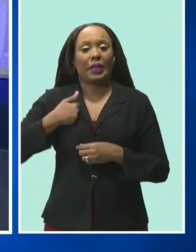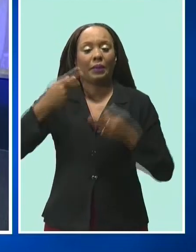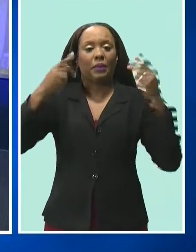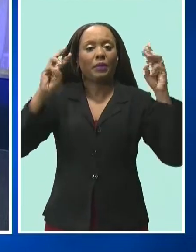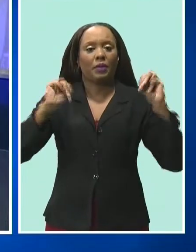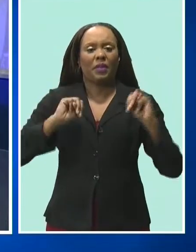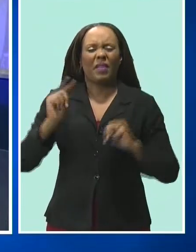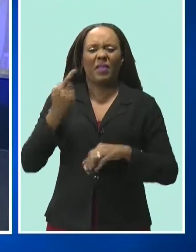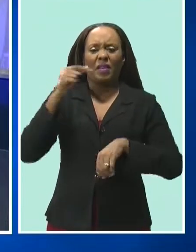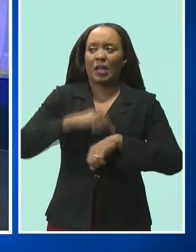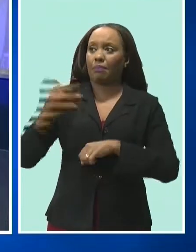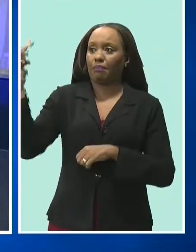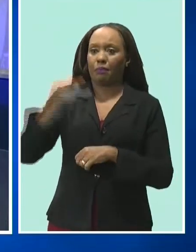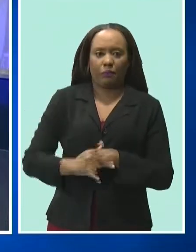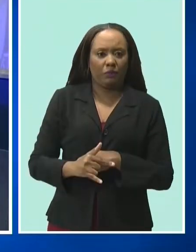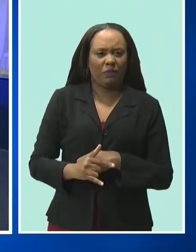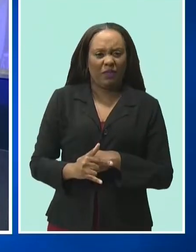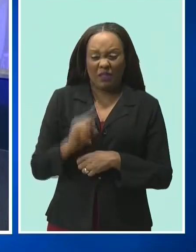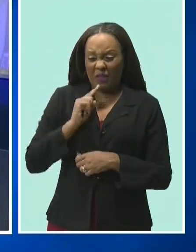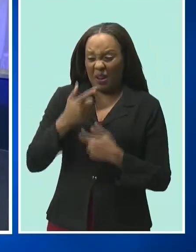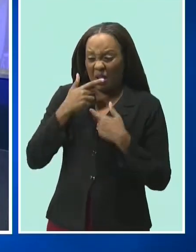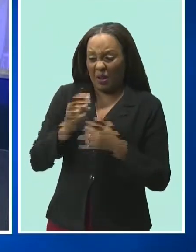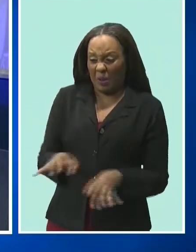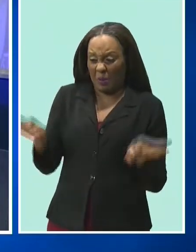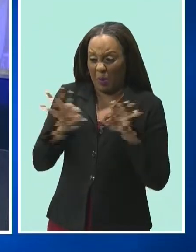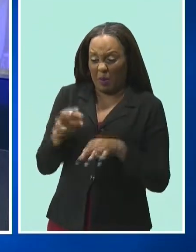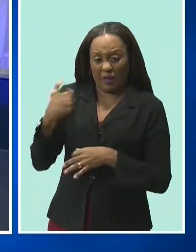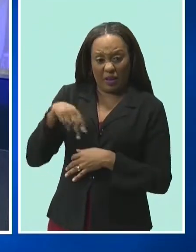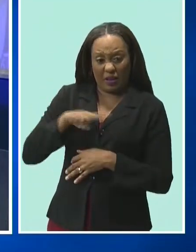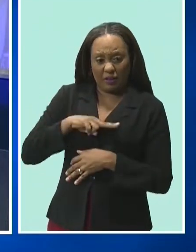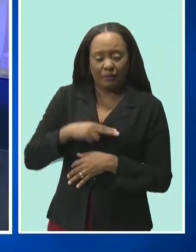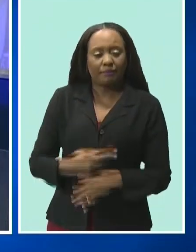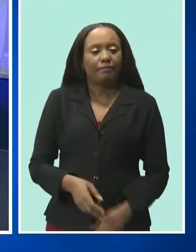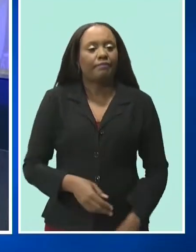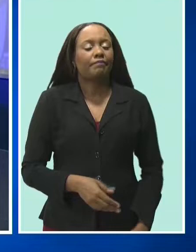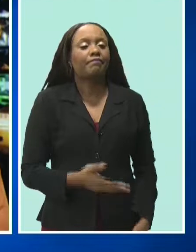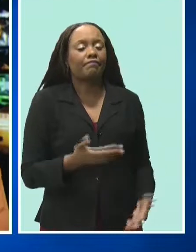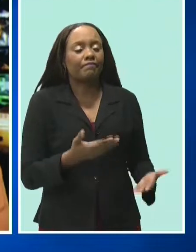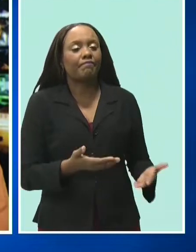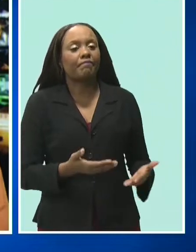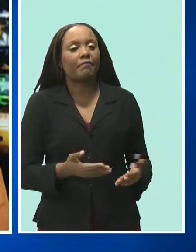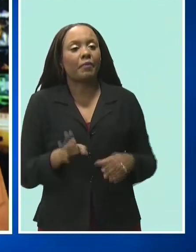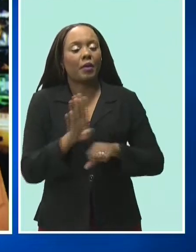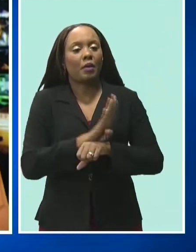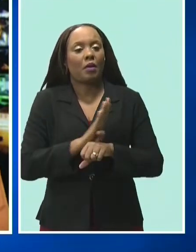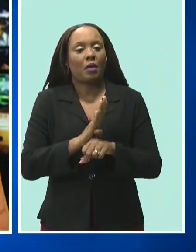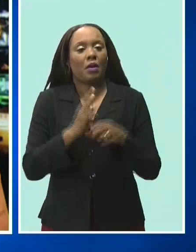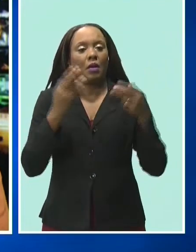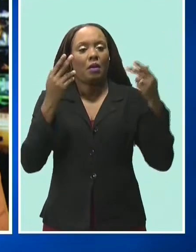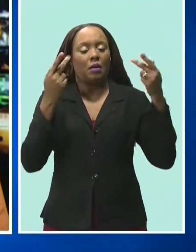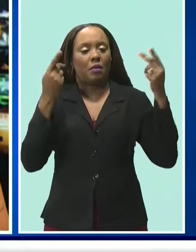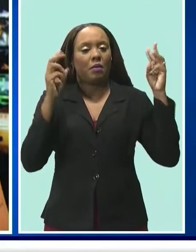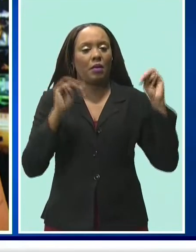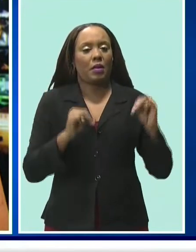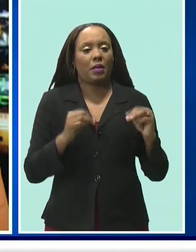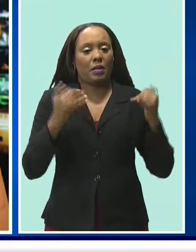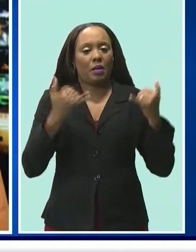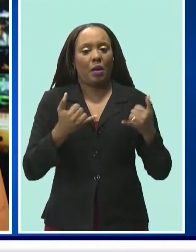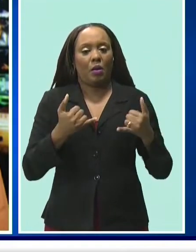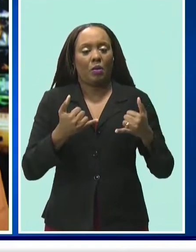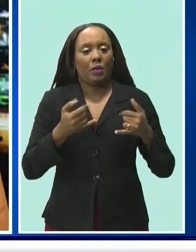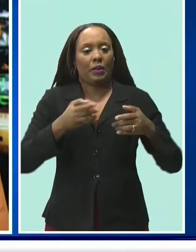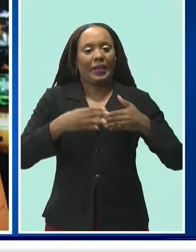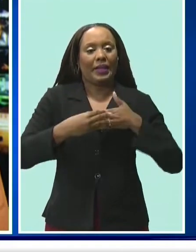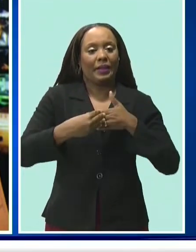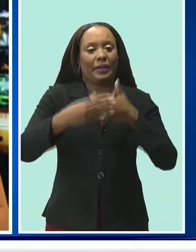to Barbados. How significant is that for us? Well, you know, Prime Minister Motley is the current chair of CARICOM,